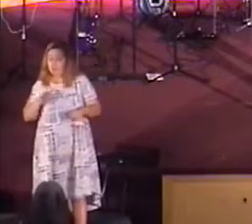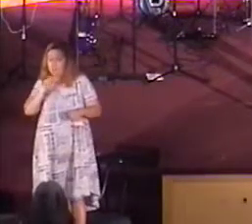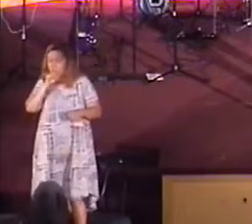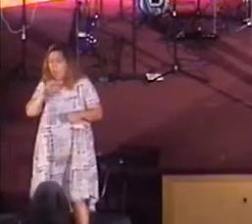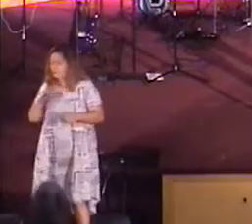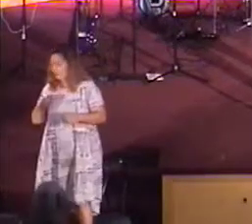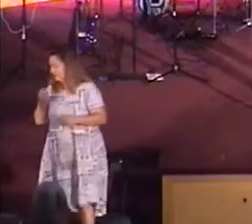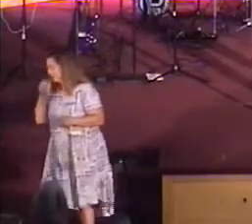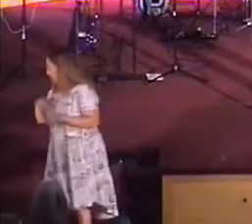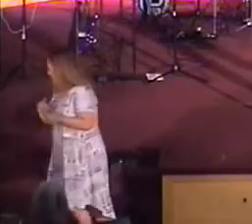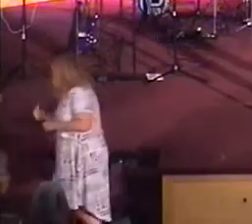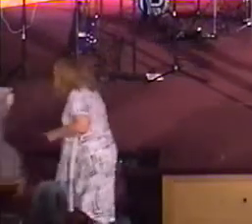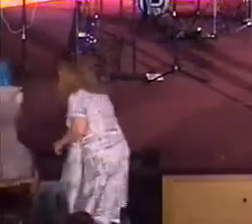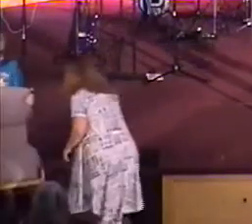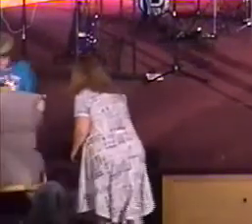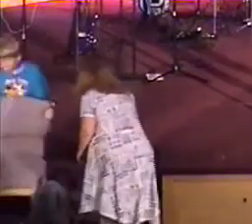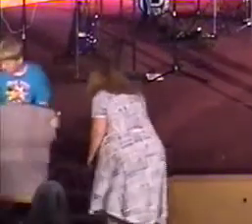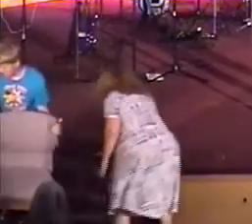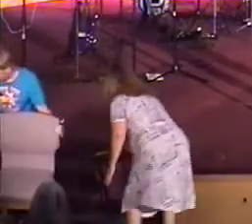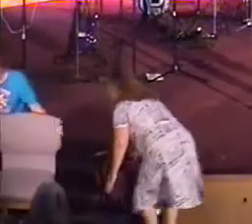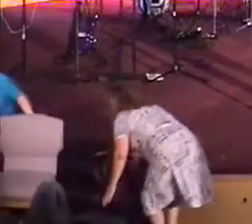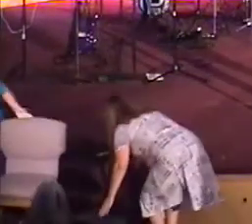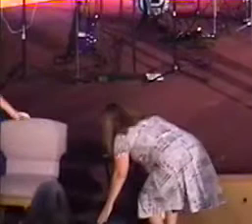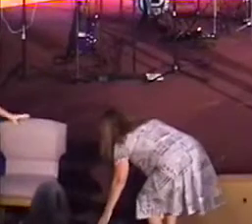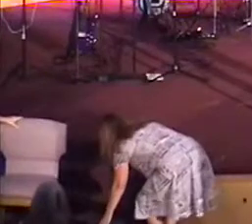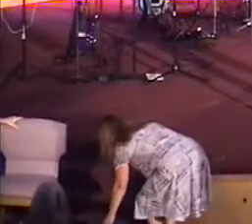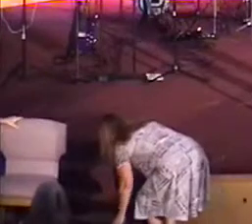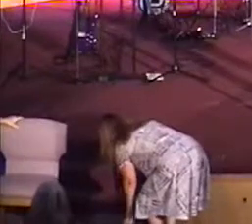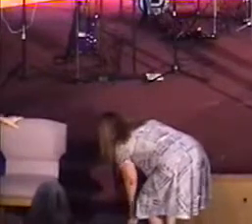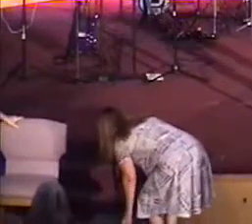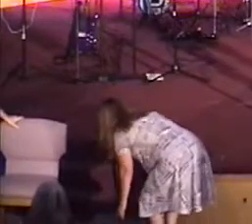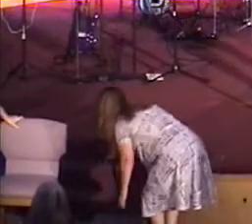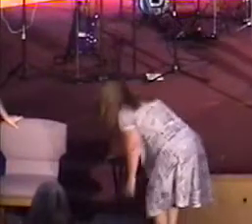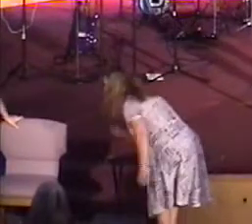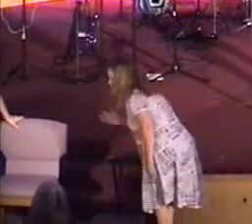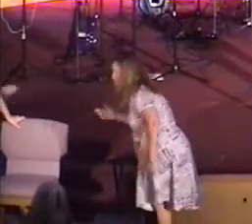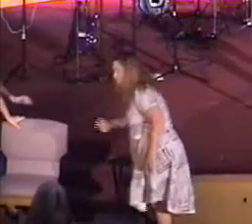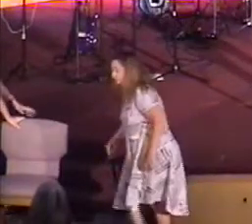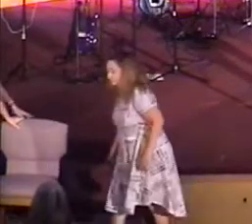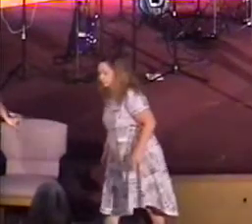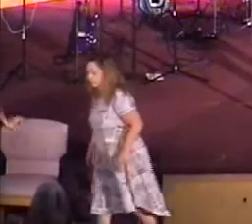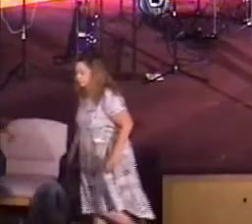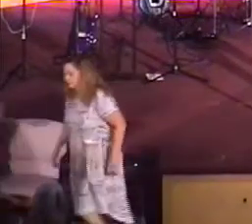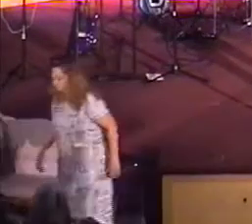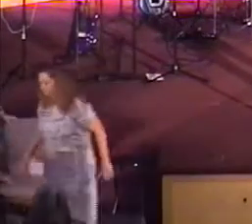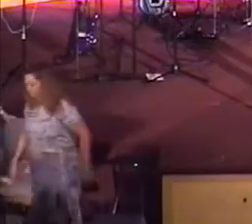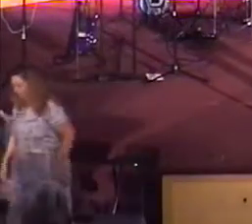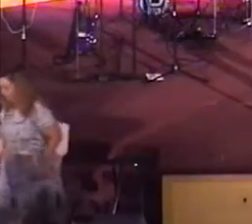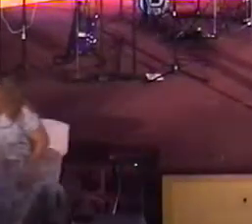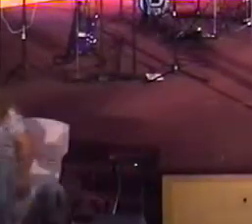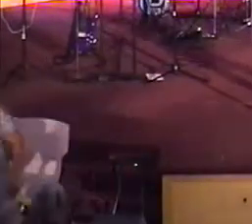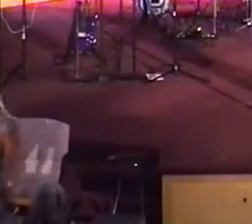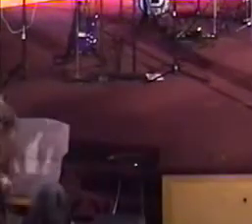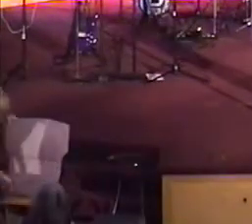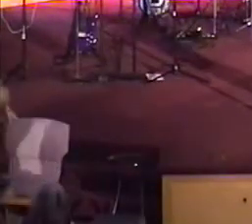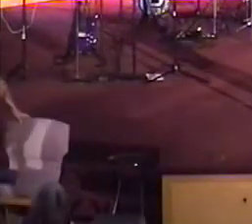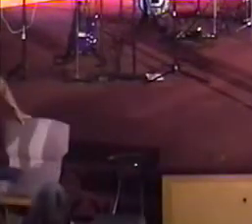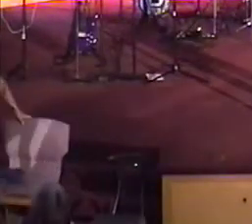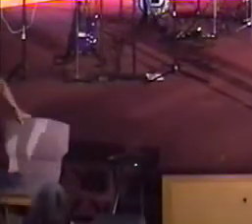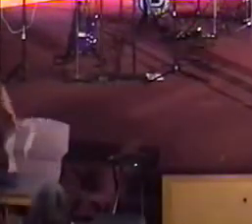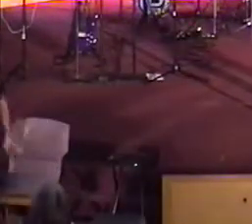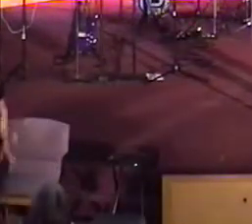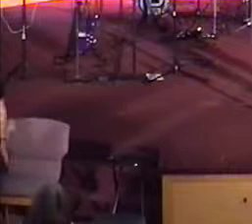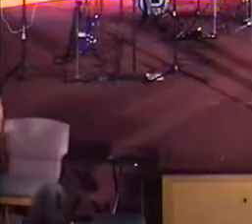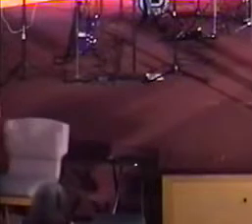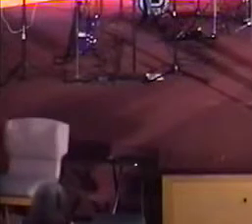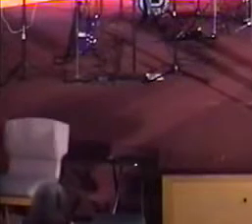just as simple as going to Panera Bread and getting a drink and just playing a board game. In fact, one time we went to Panera Bread so